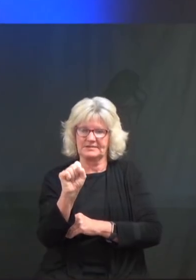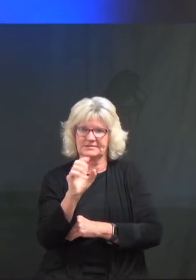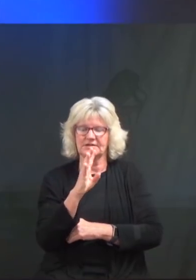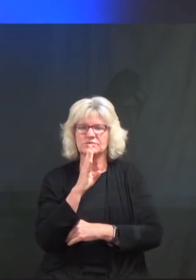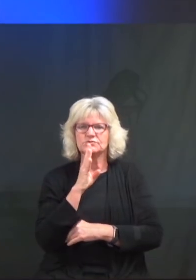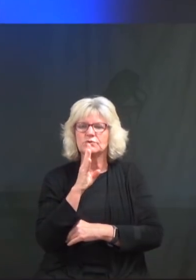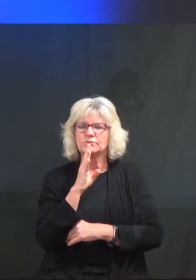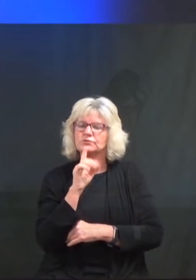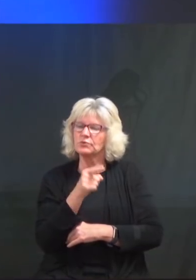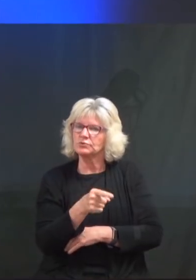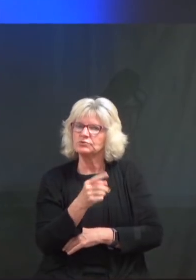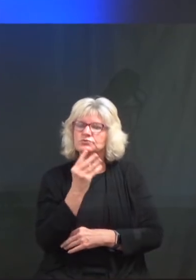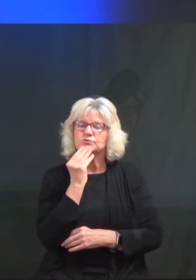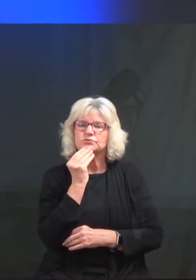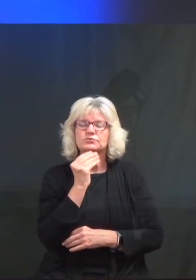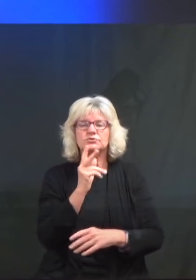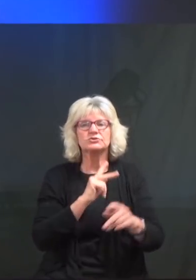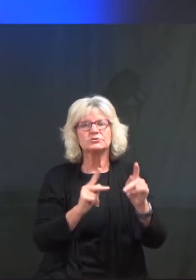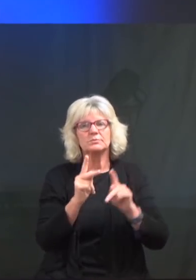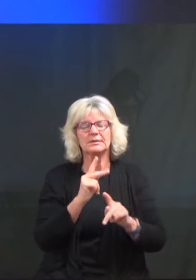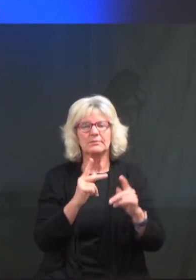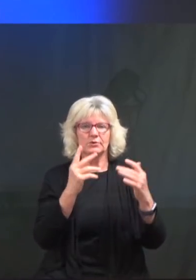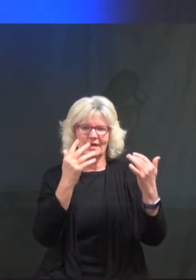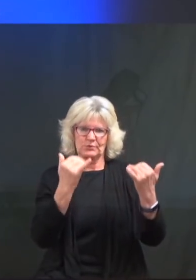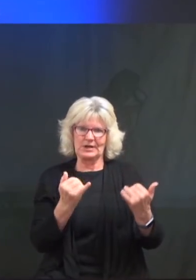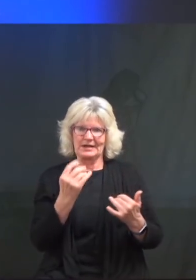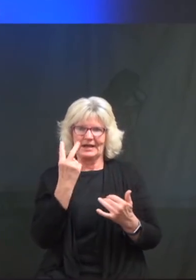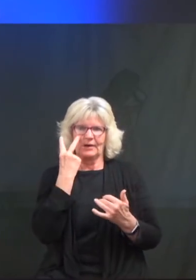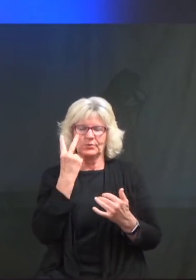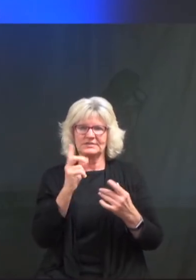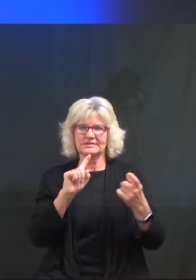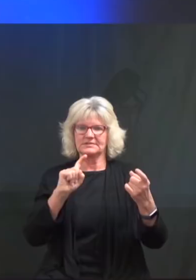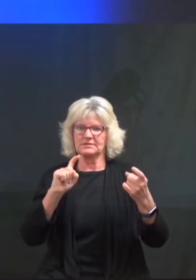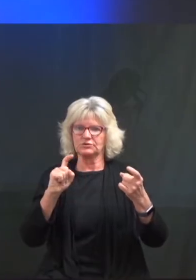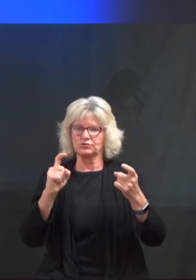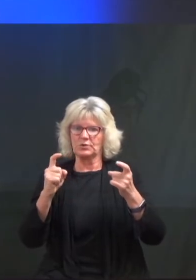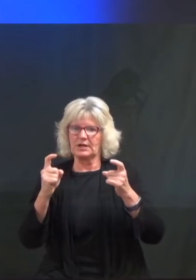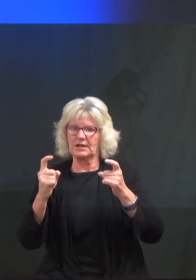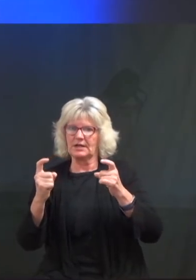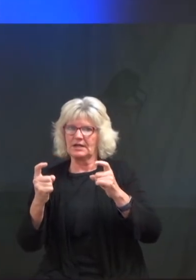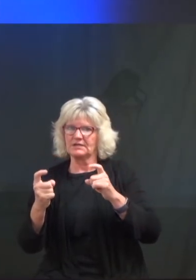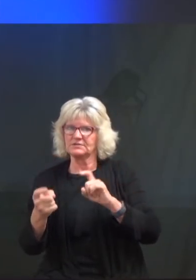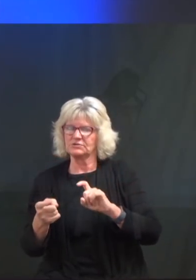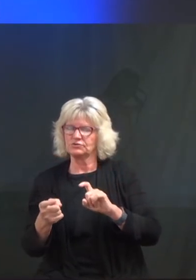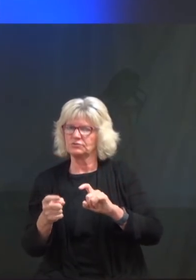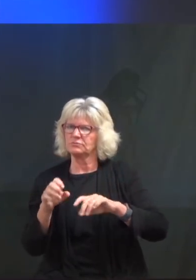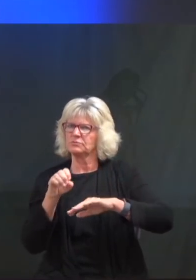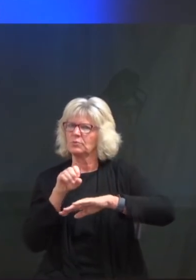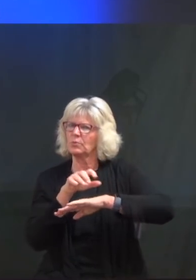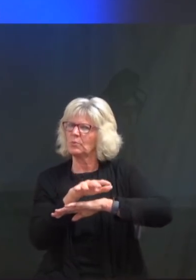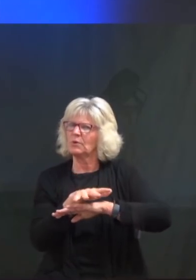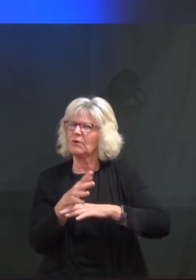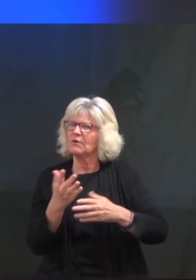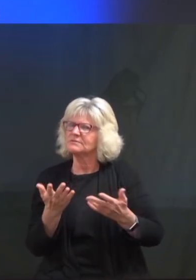community. And at this point, we see the transition. What brings the transition? Well, verse 45.